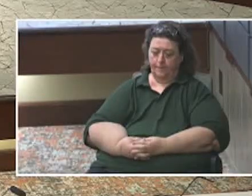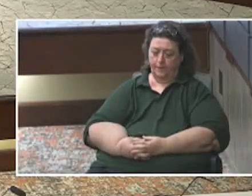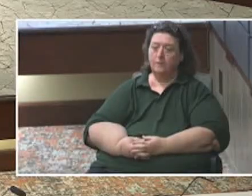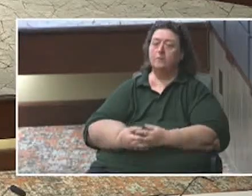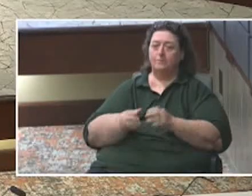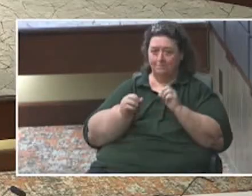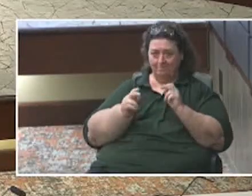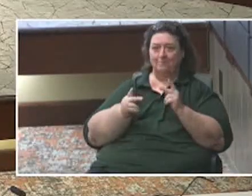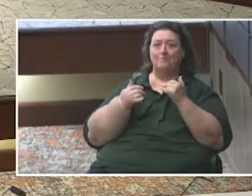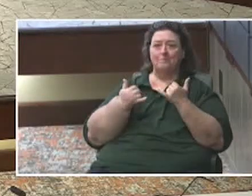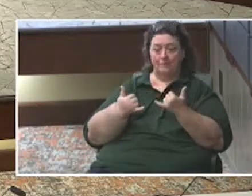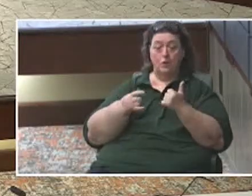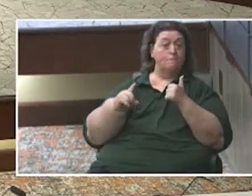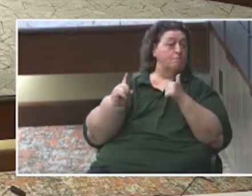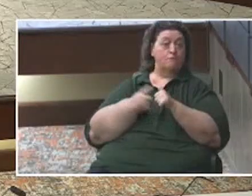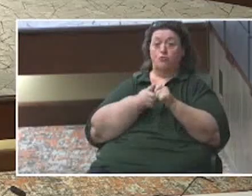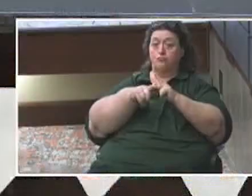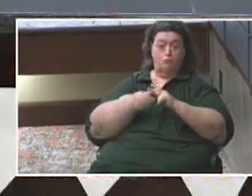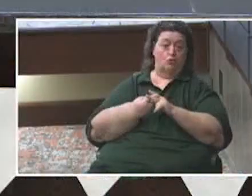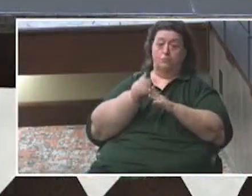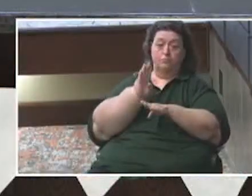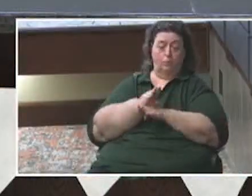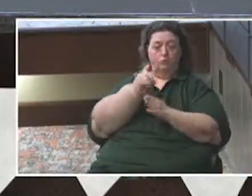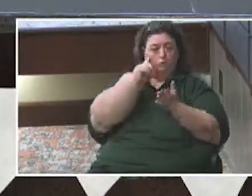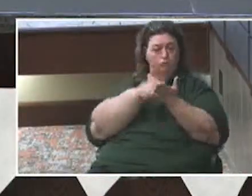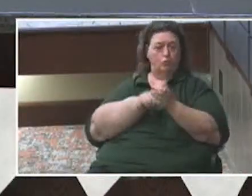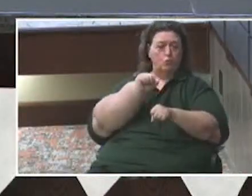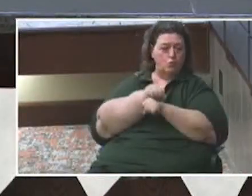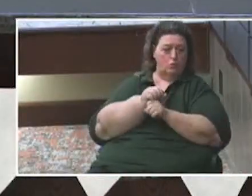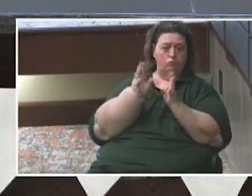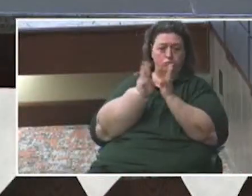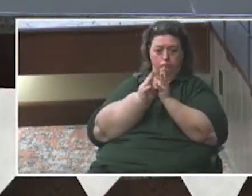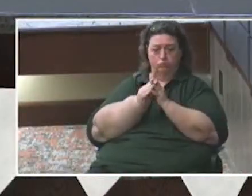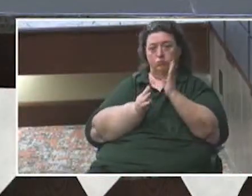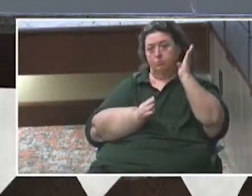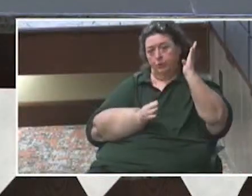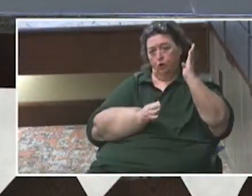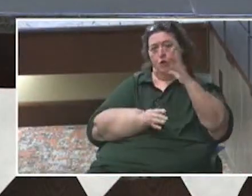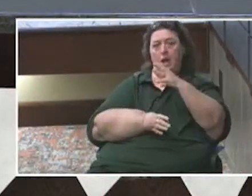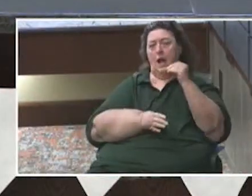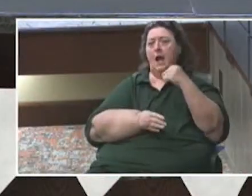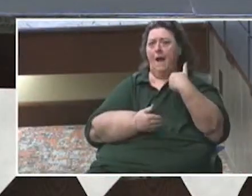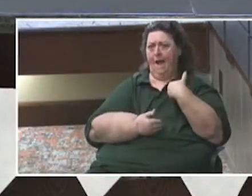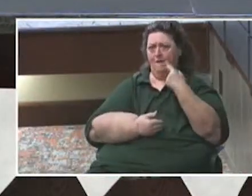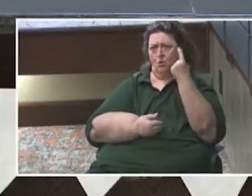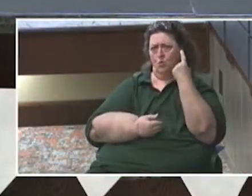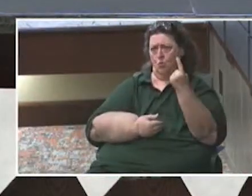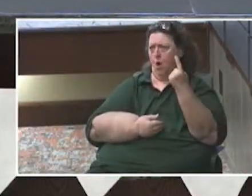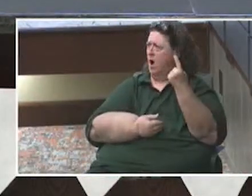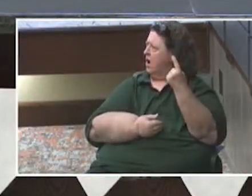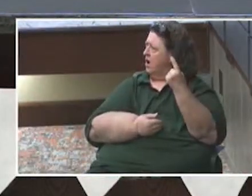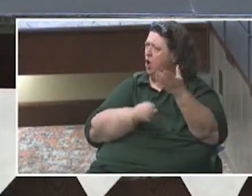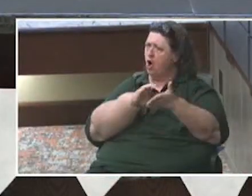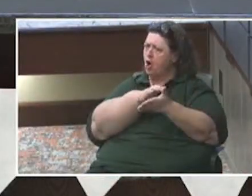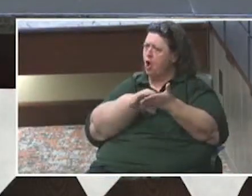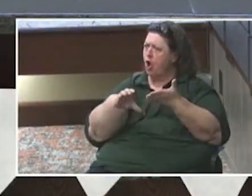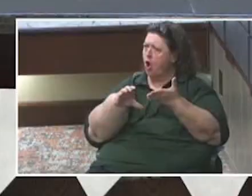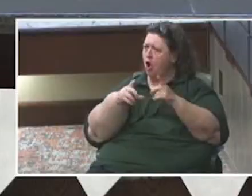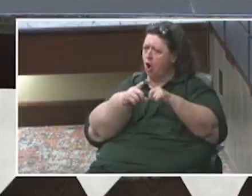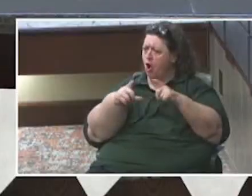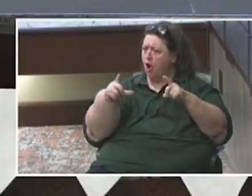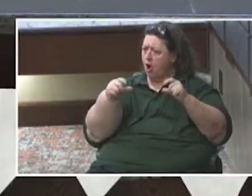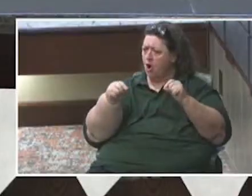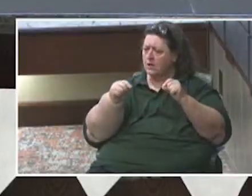All right, first item of business today is the recognition of work session speakers, and we do have one card, correct?